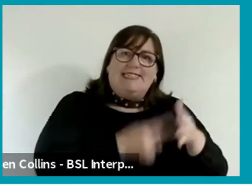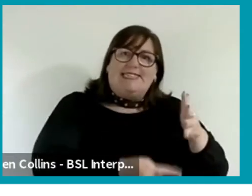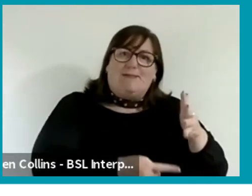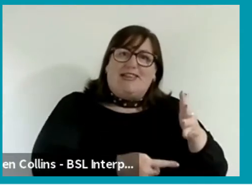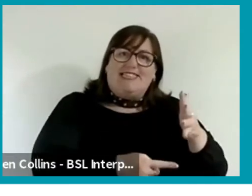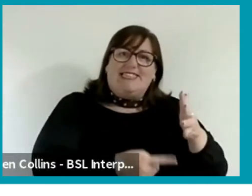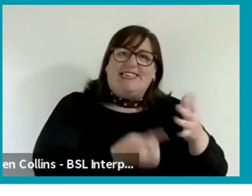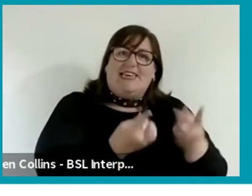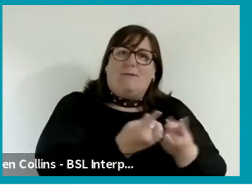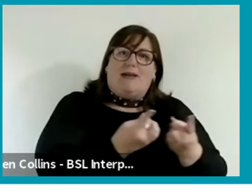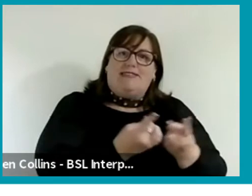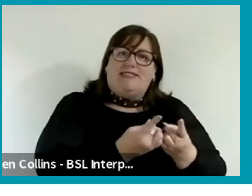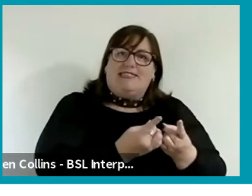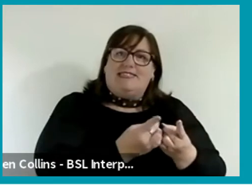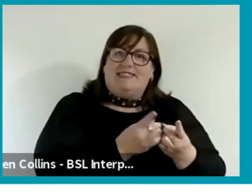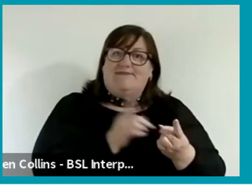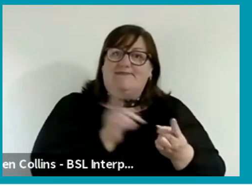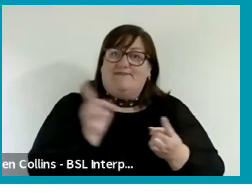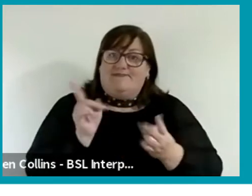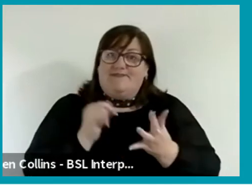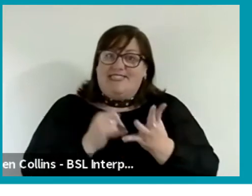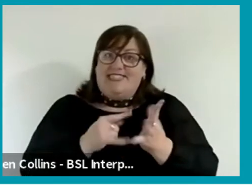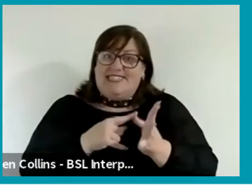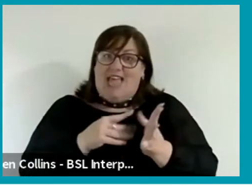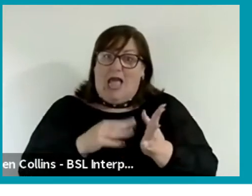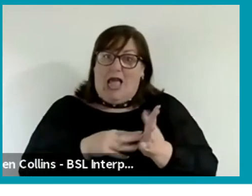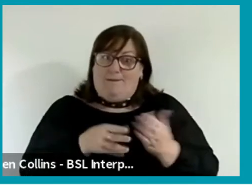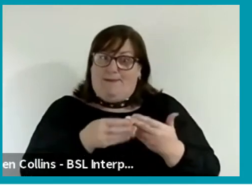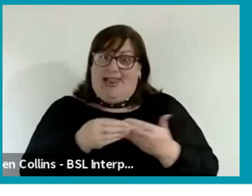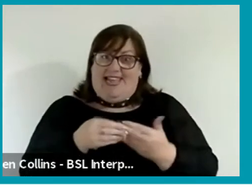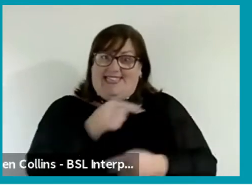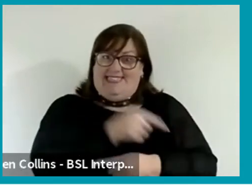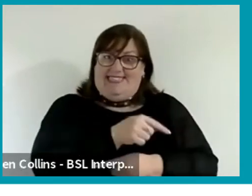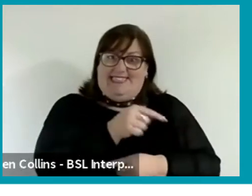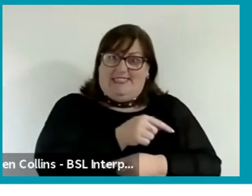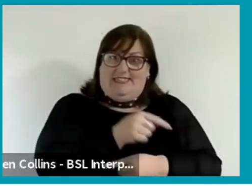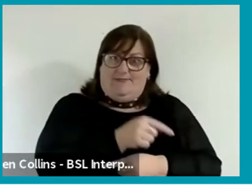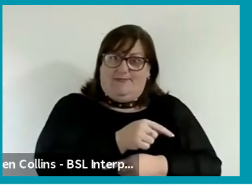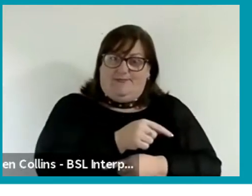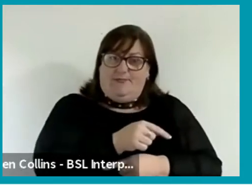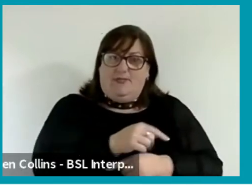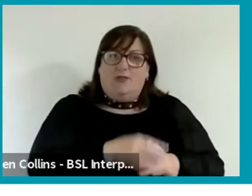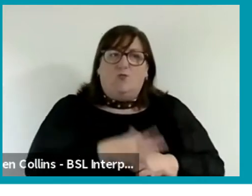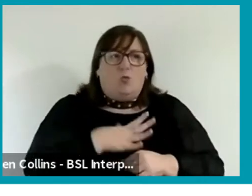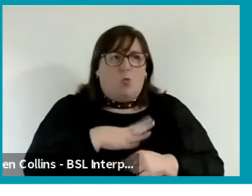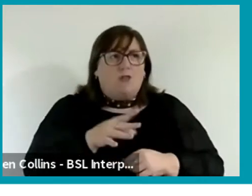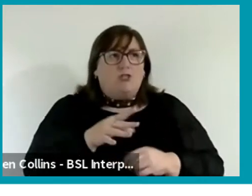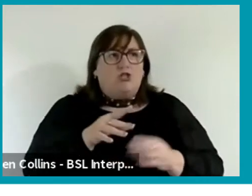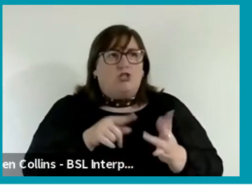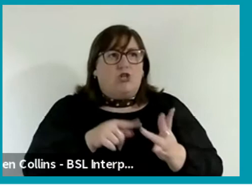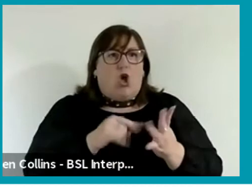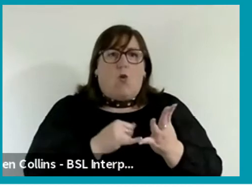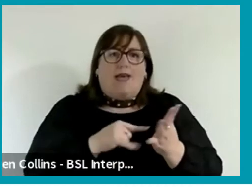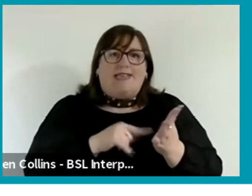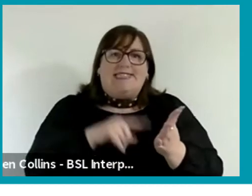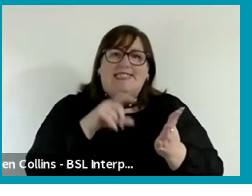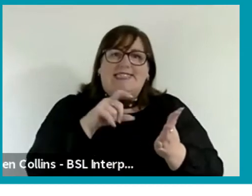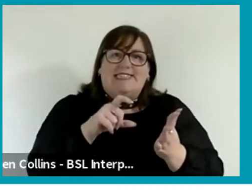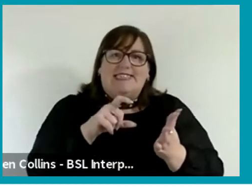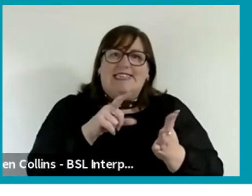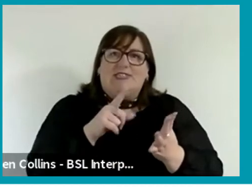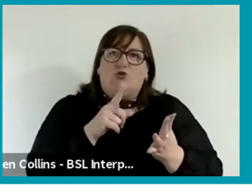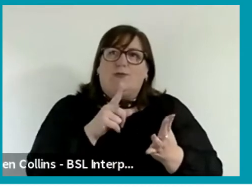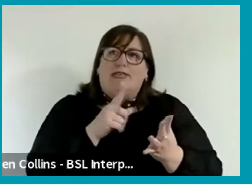leads. And they have objectives and ambitions to make OSTC a more disabled friendly